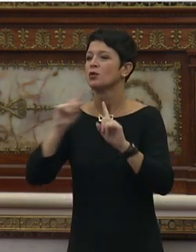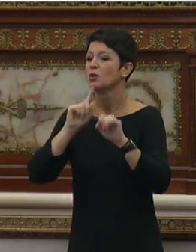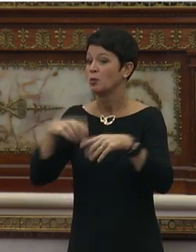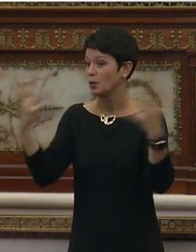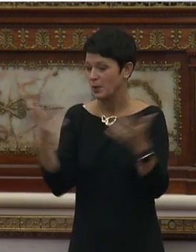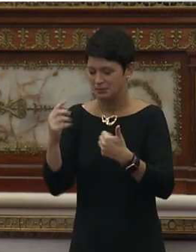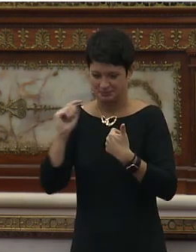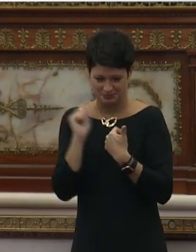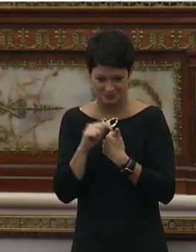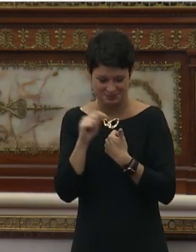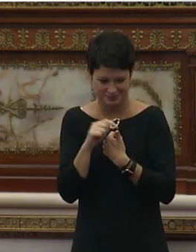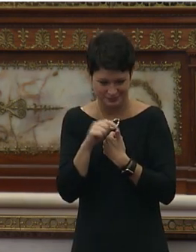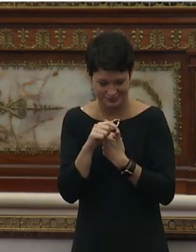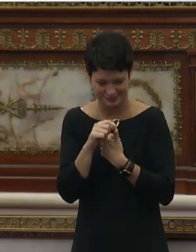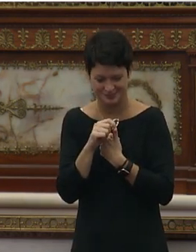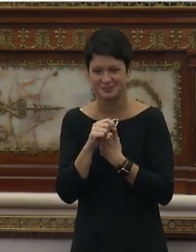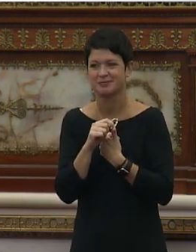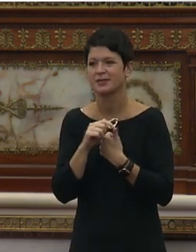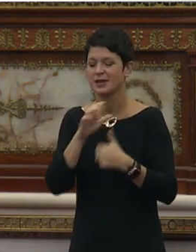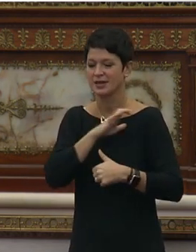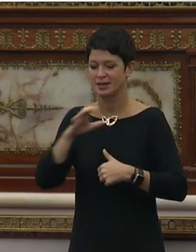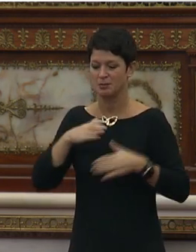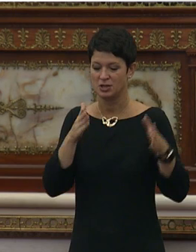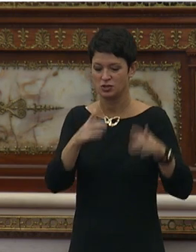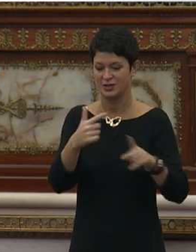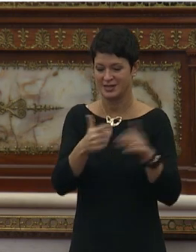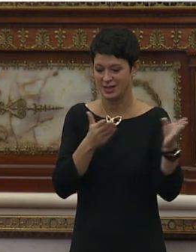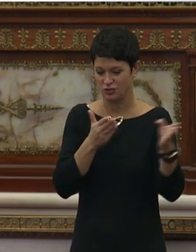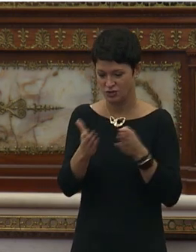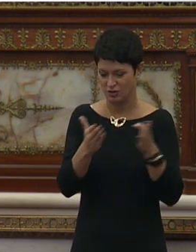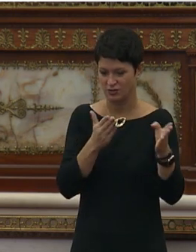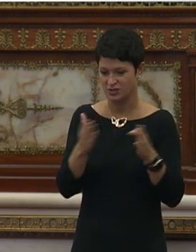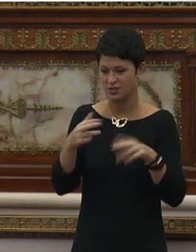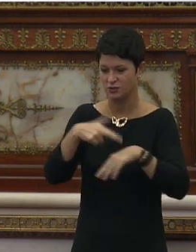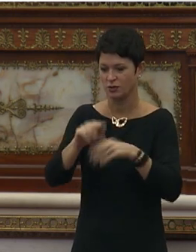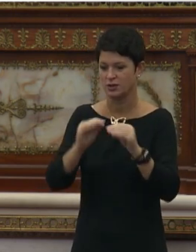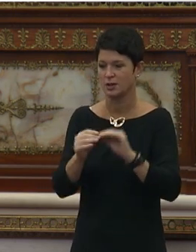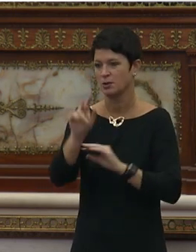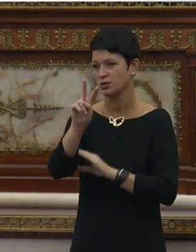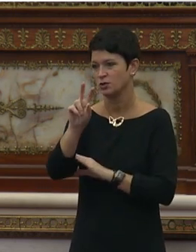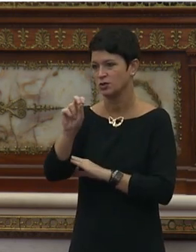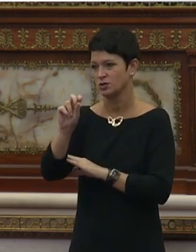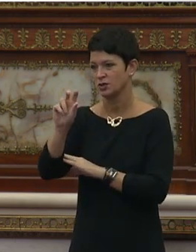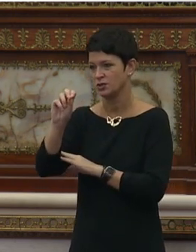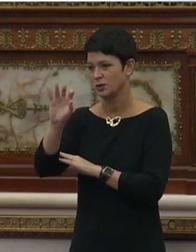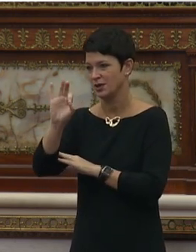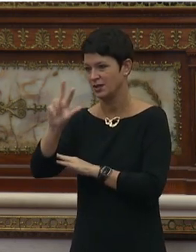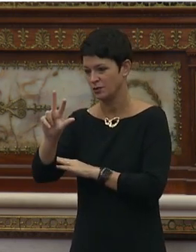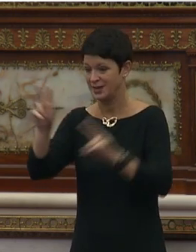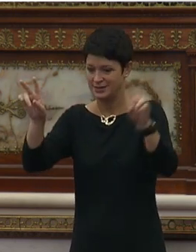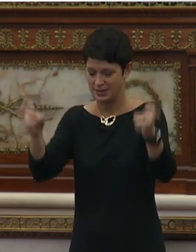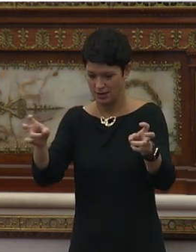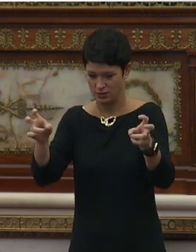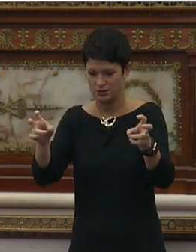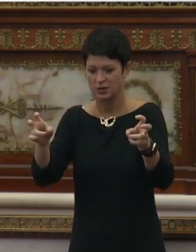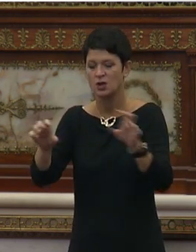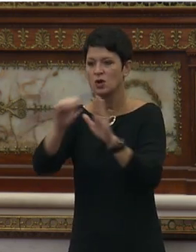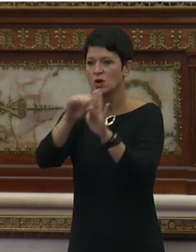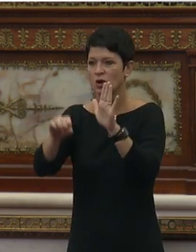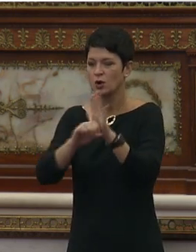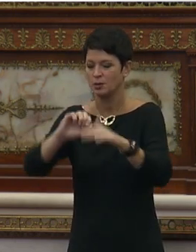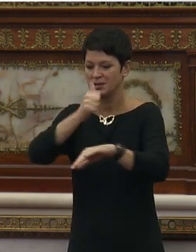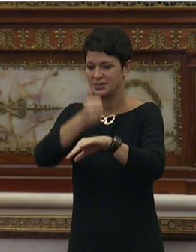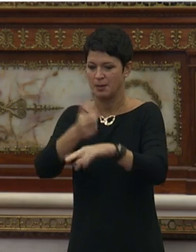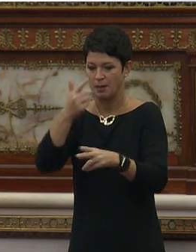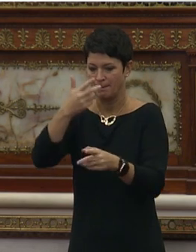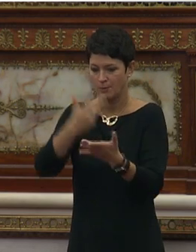report? The Committee on Streets and Services, to which is referred bill number 200093, entitled an ordinance